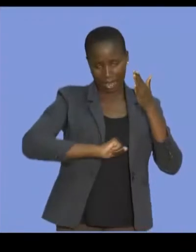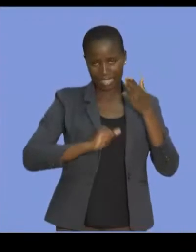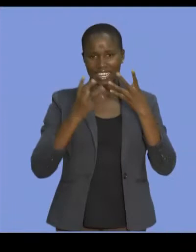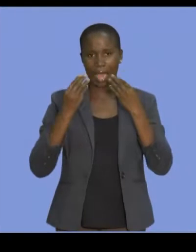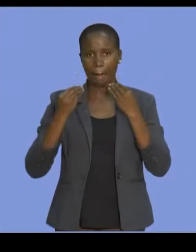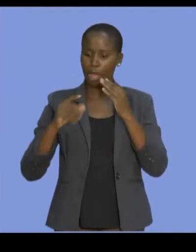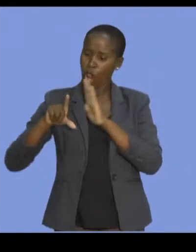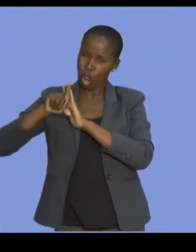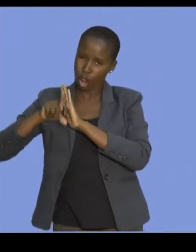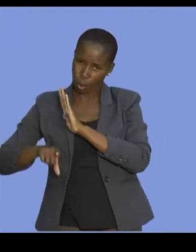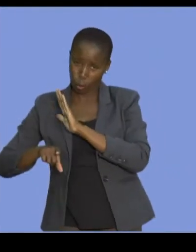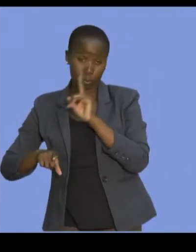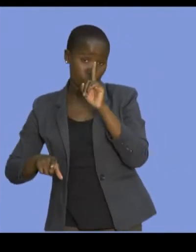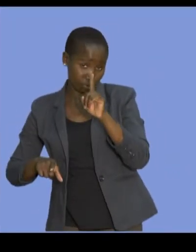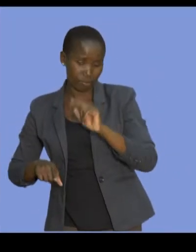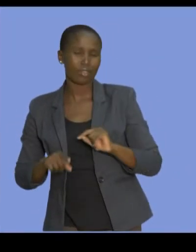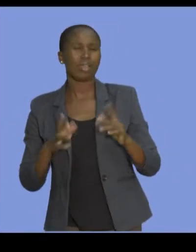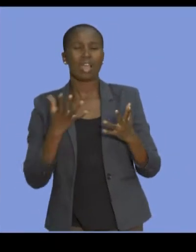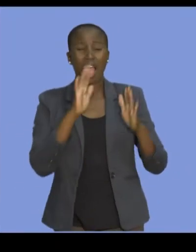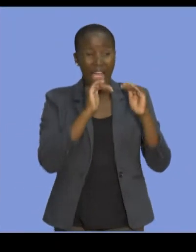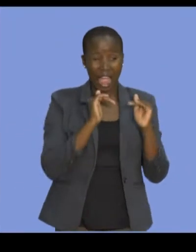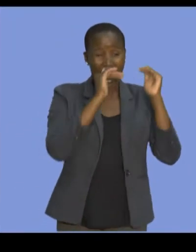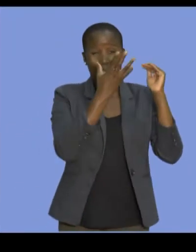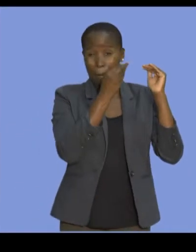is the highest? The highest is